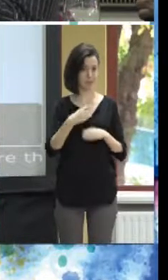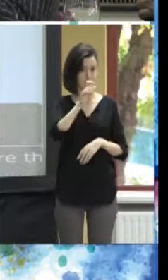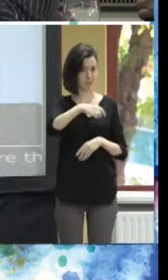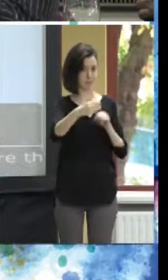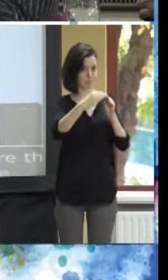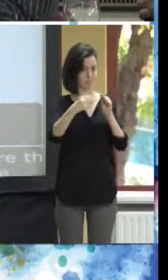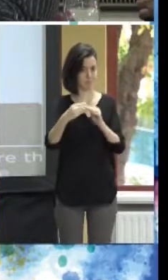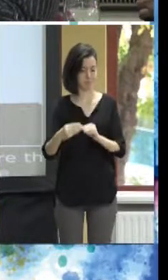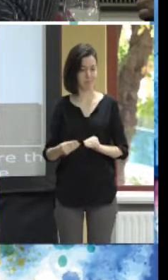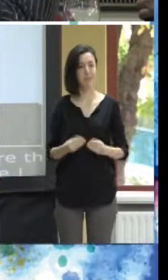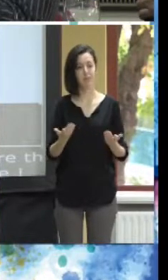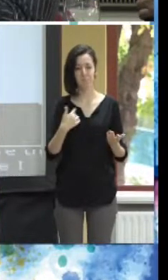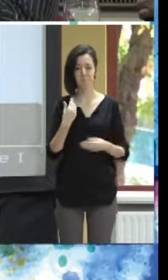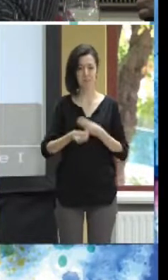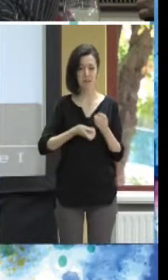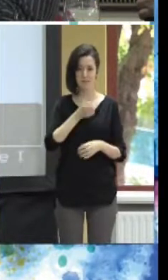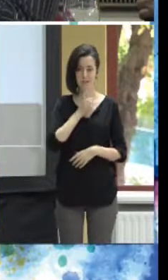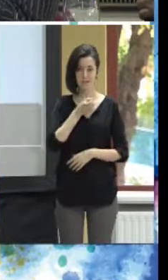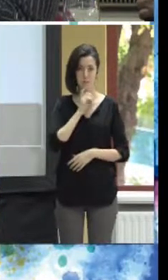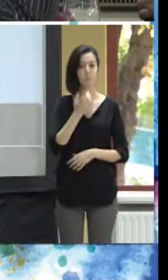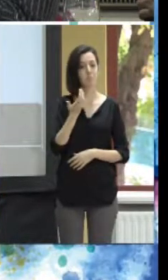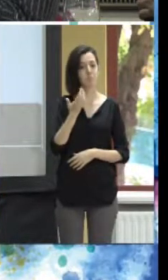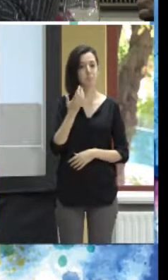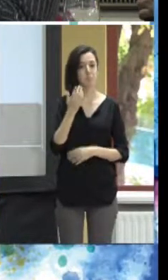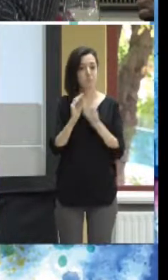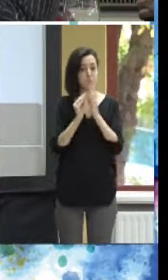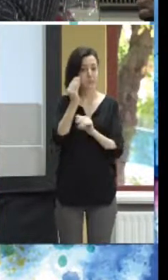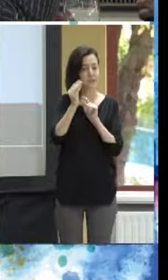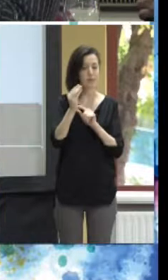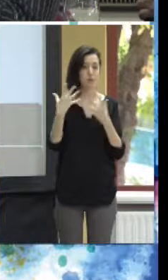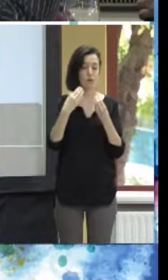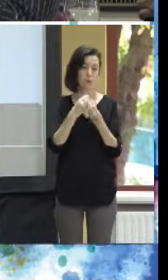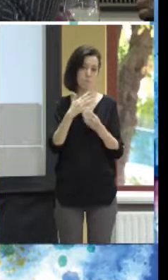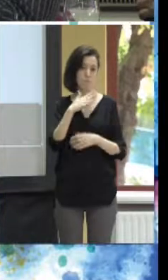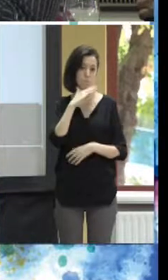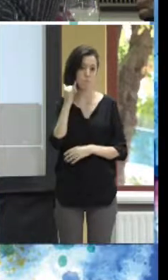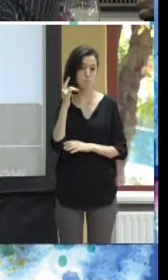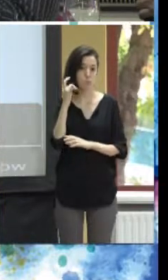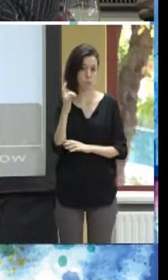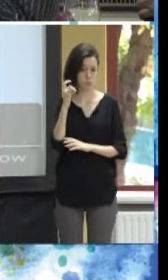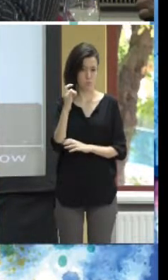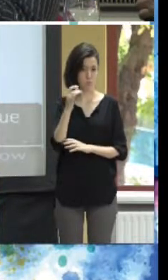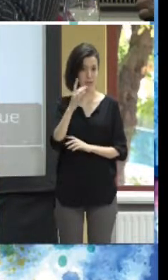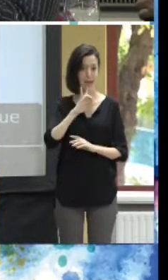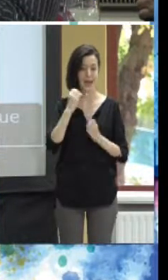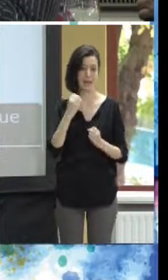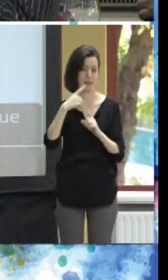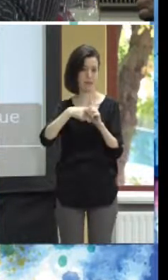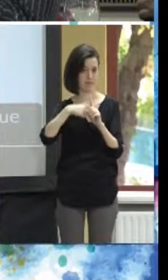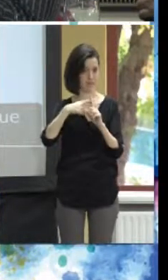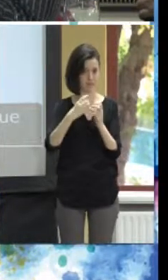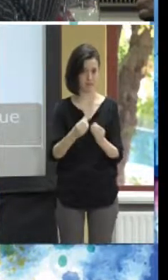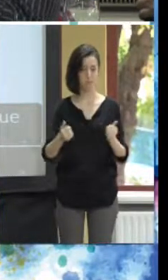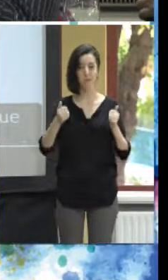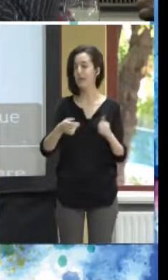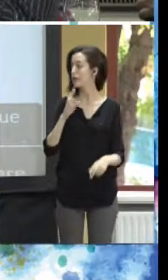on Bluetooth Low Energy, and this is what I'm going to introduce now here. It's called Busca. It's a free of